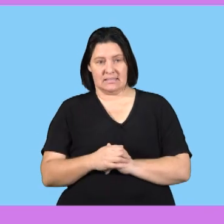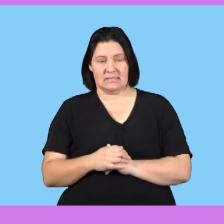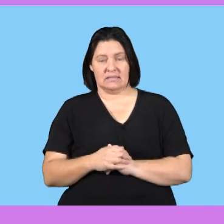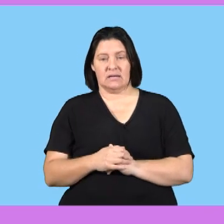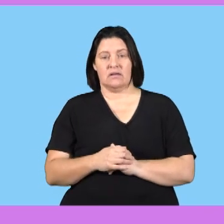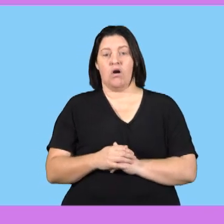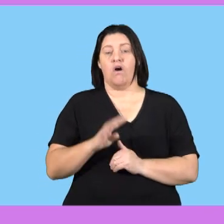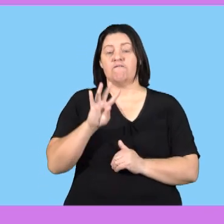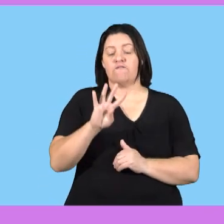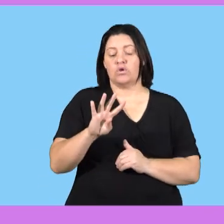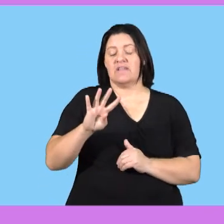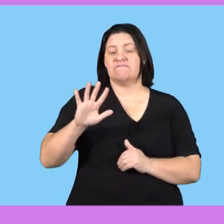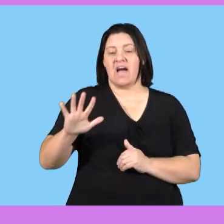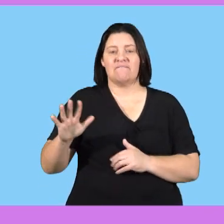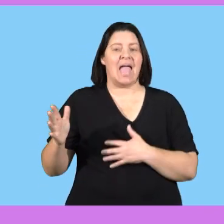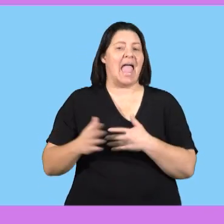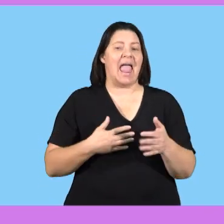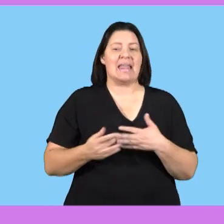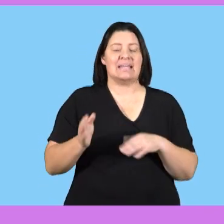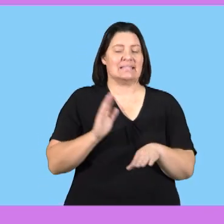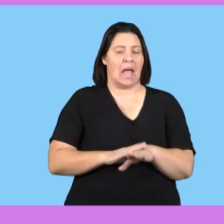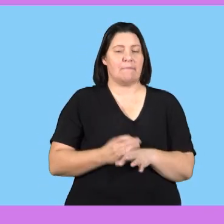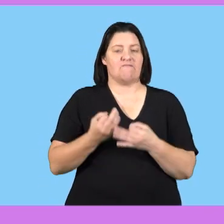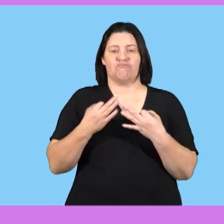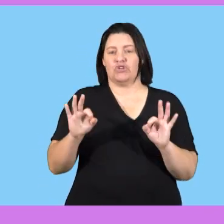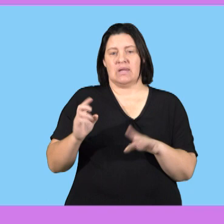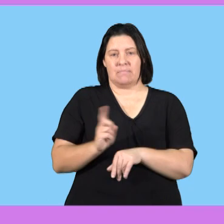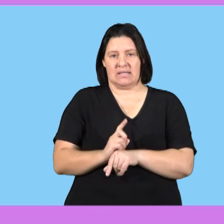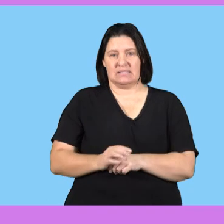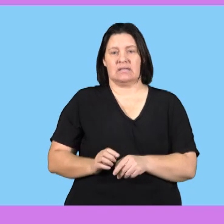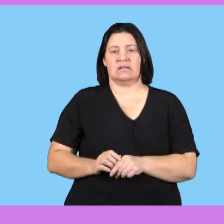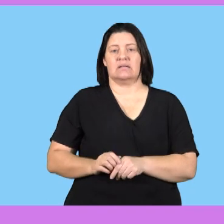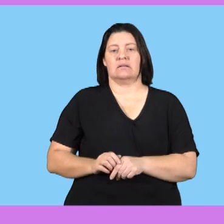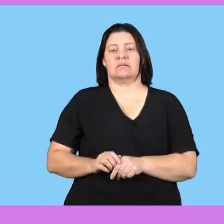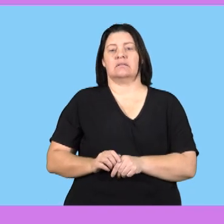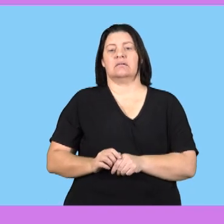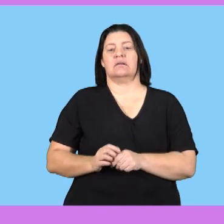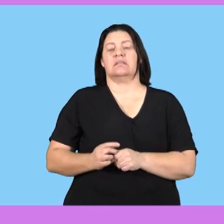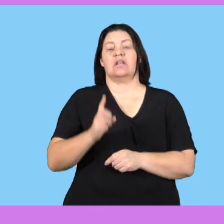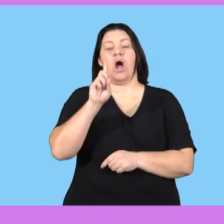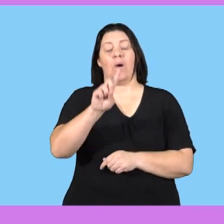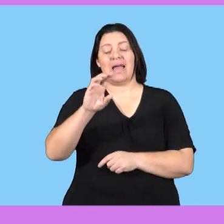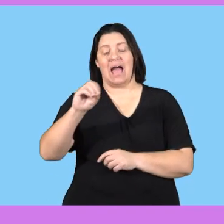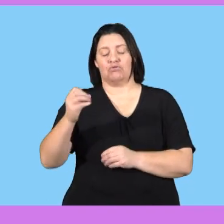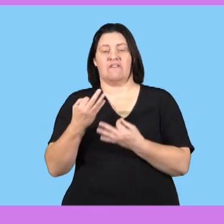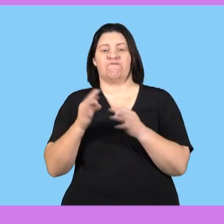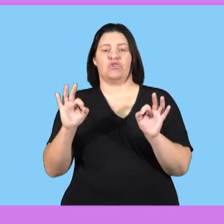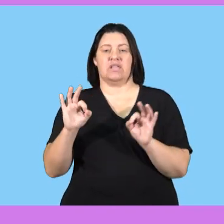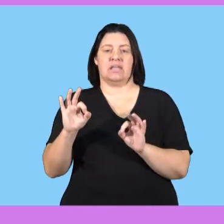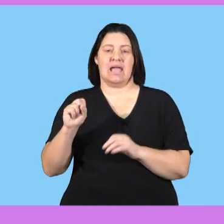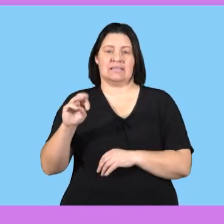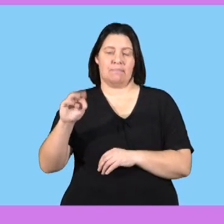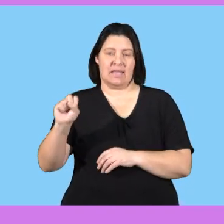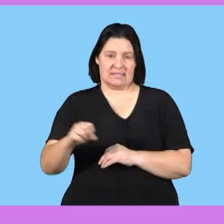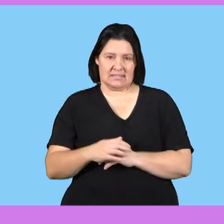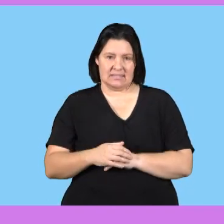note, 45 free anytime minutes per month, and then 100 free SMSs. Okay, so let's quickly look at this option